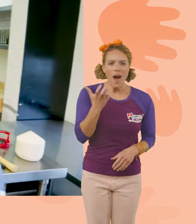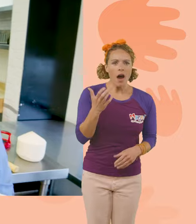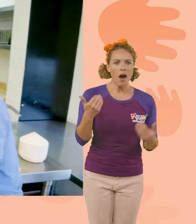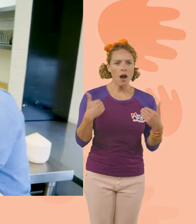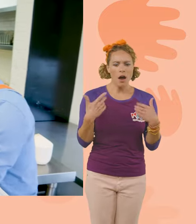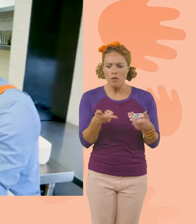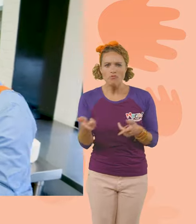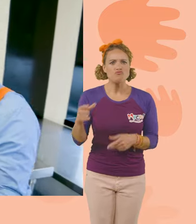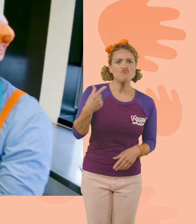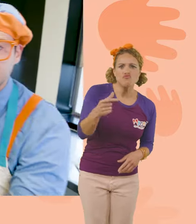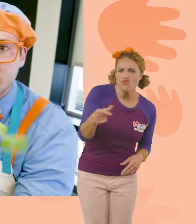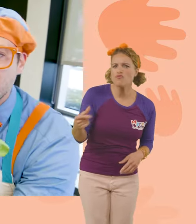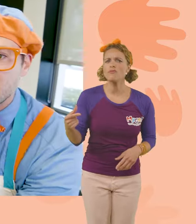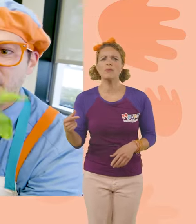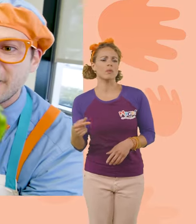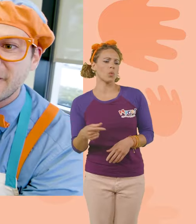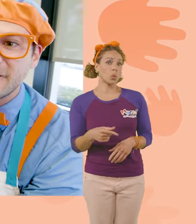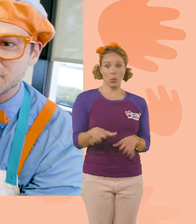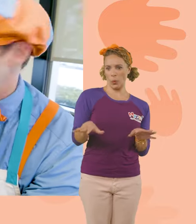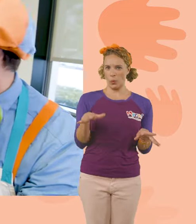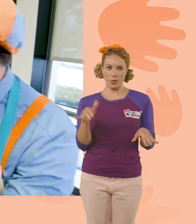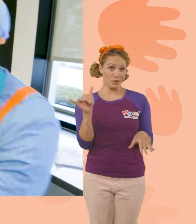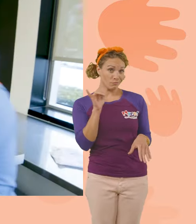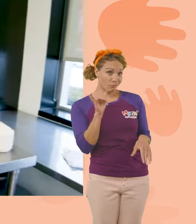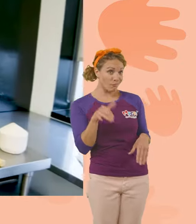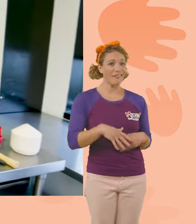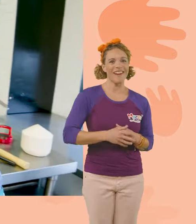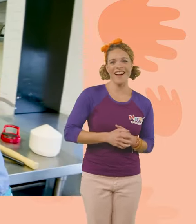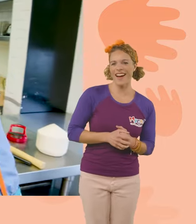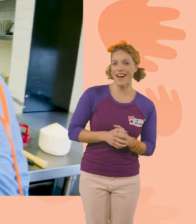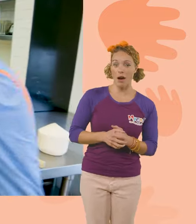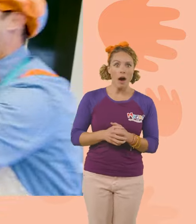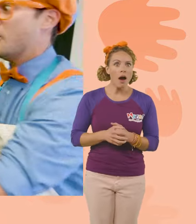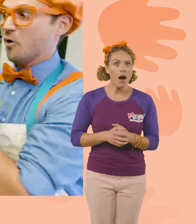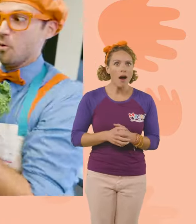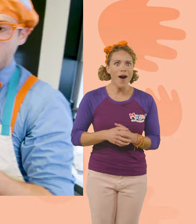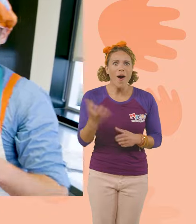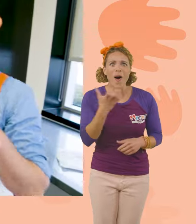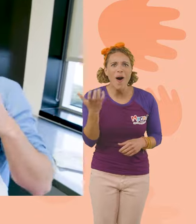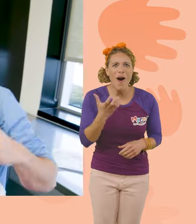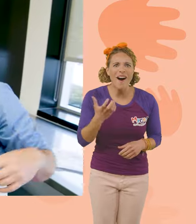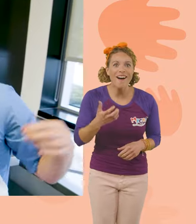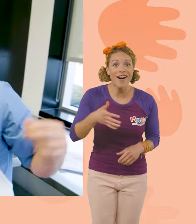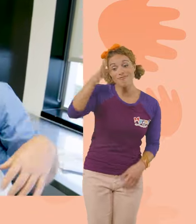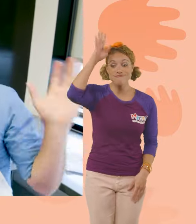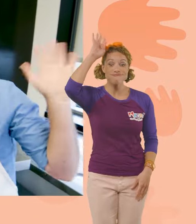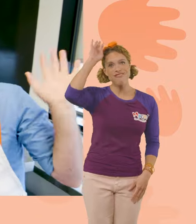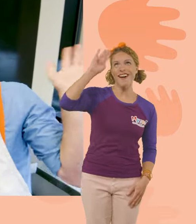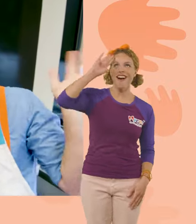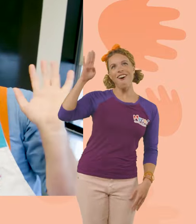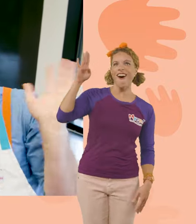then we have some greens over here. Whoa, spinach. Wow. Whoa,